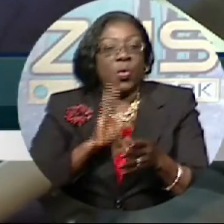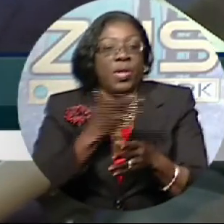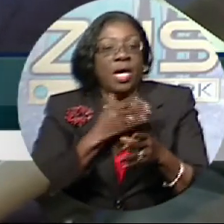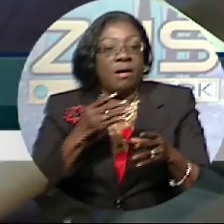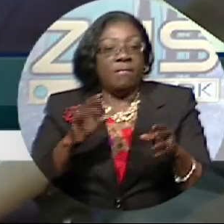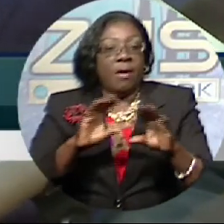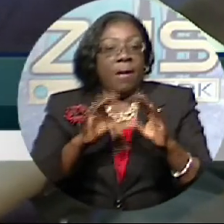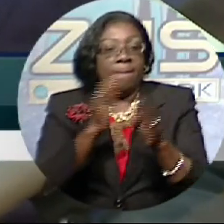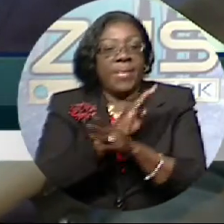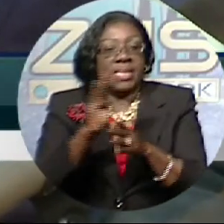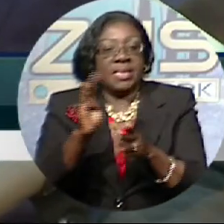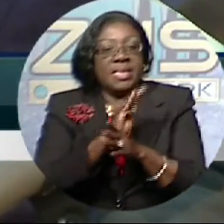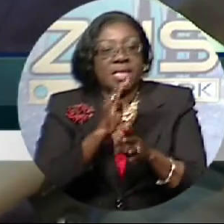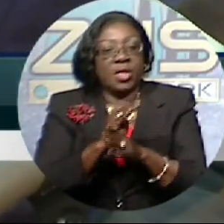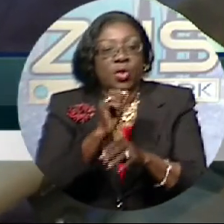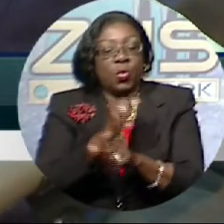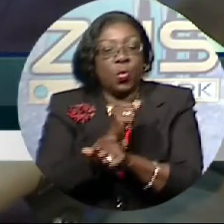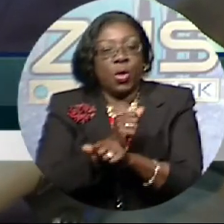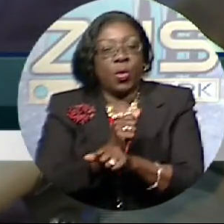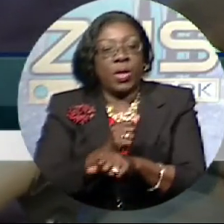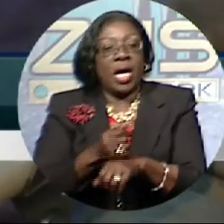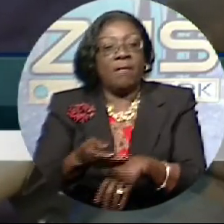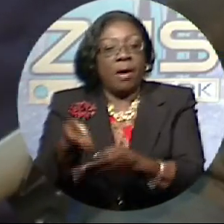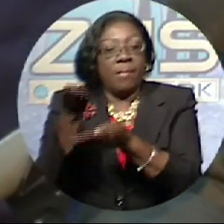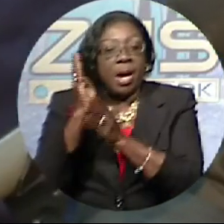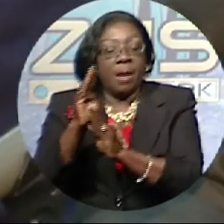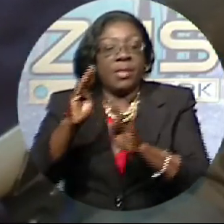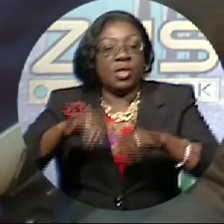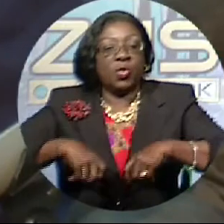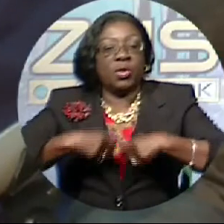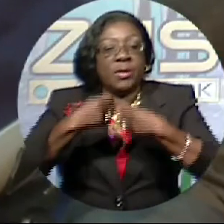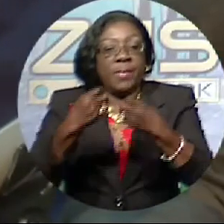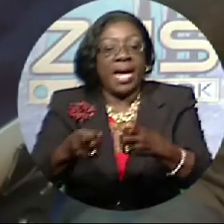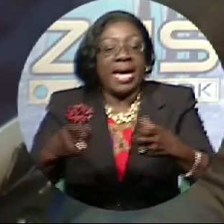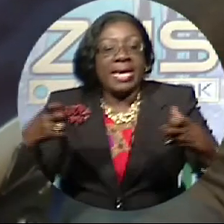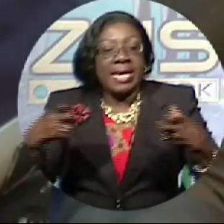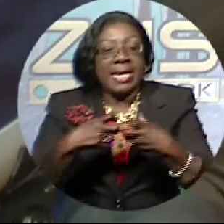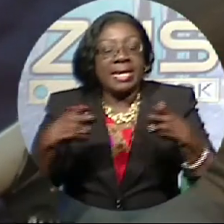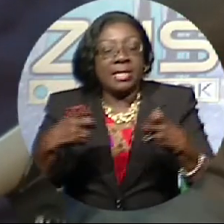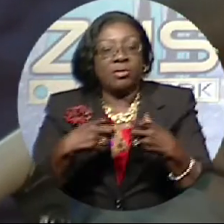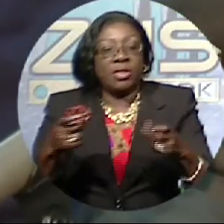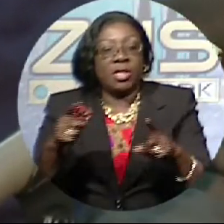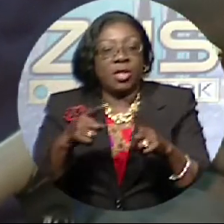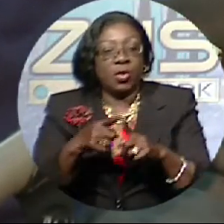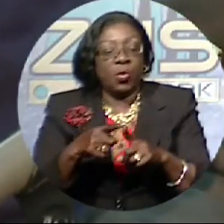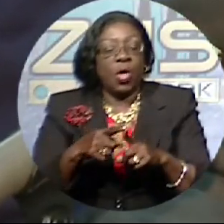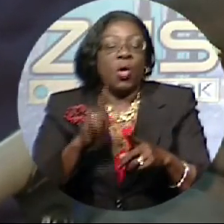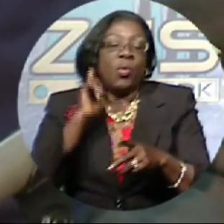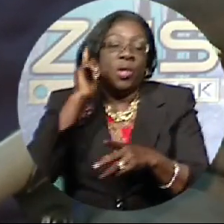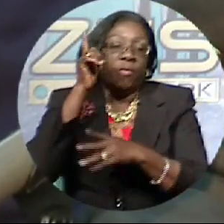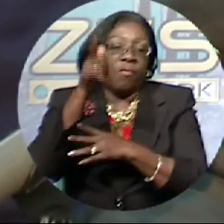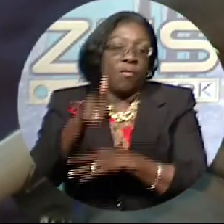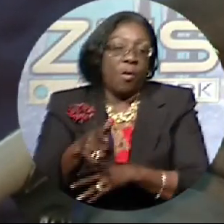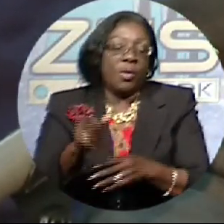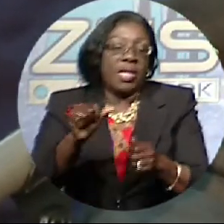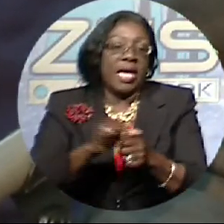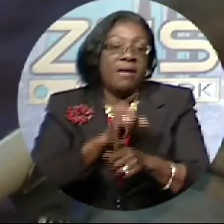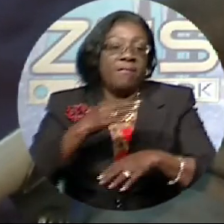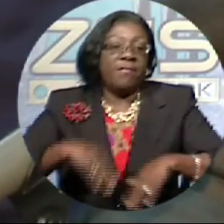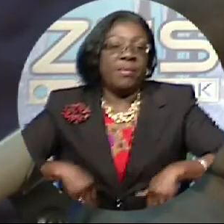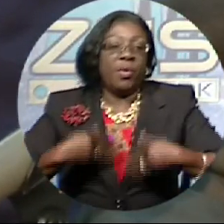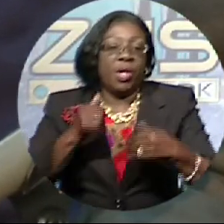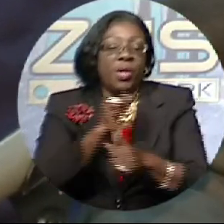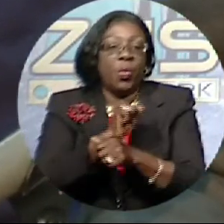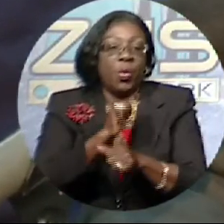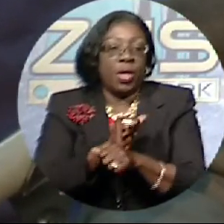corporation to run. We have a Bahamas to supply electricity to do. We look forward to everybody working amicably and trying